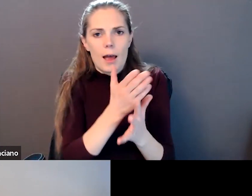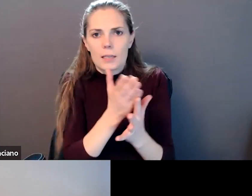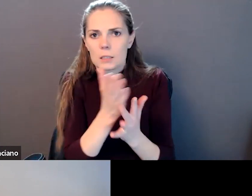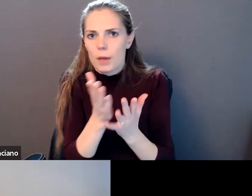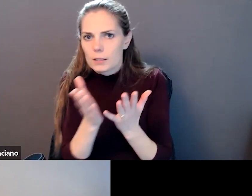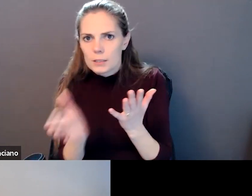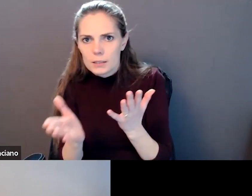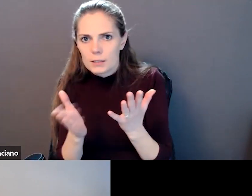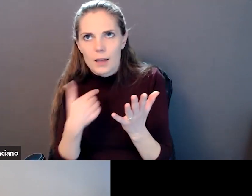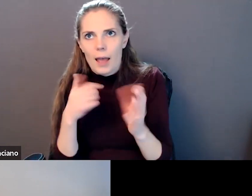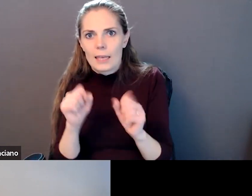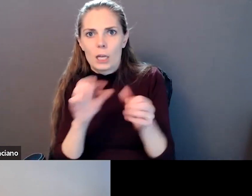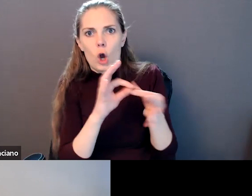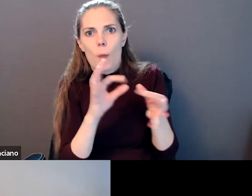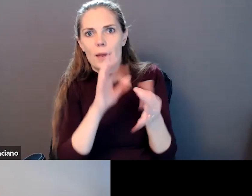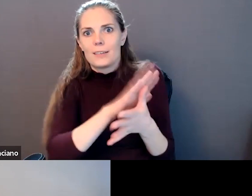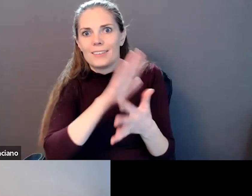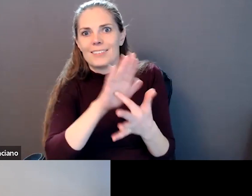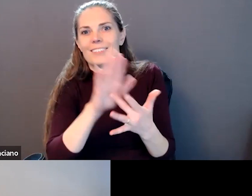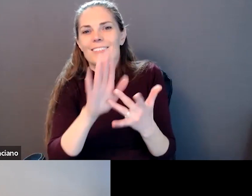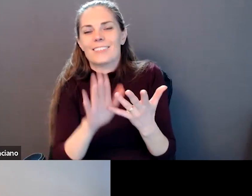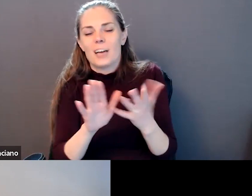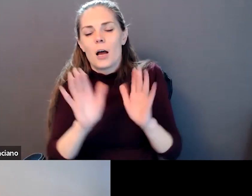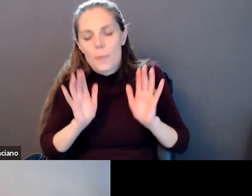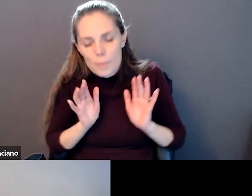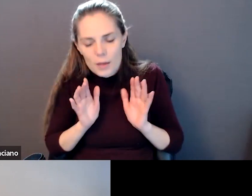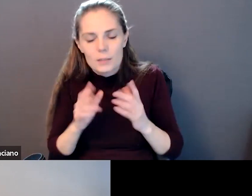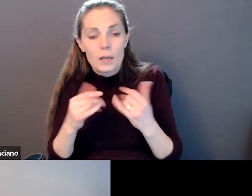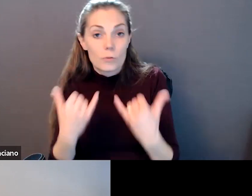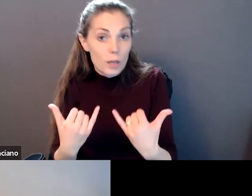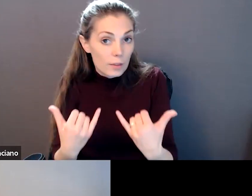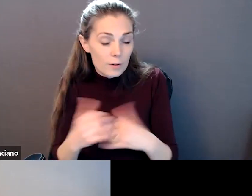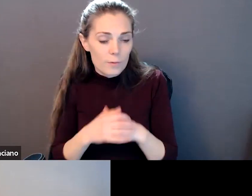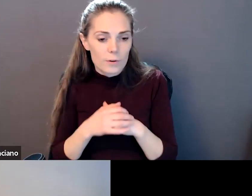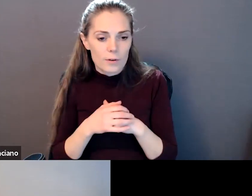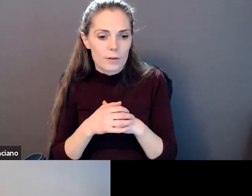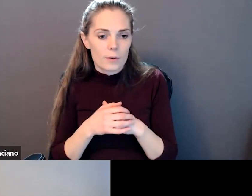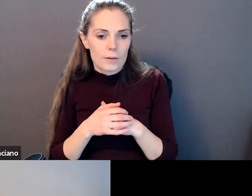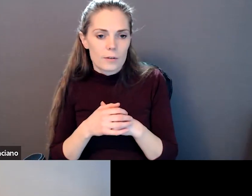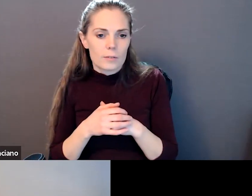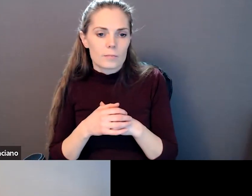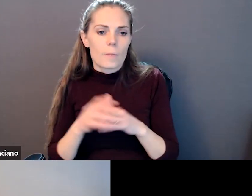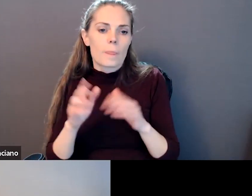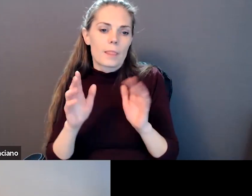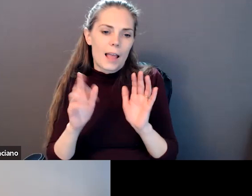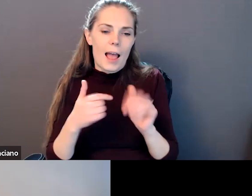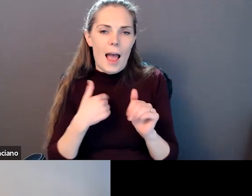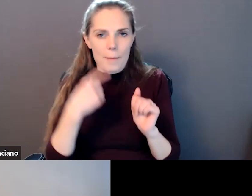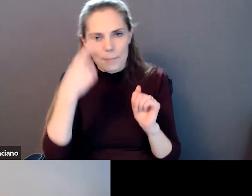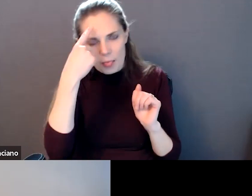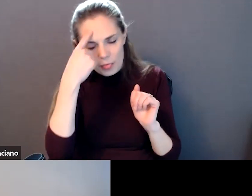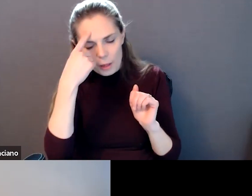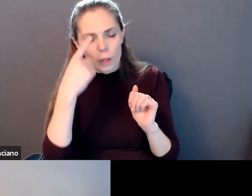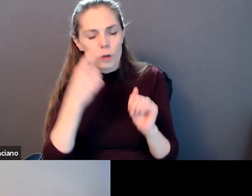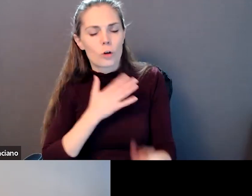could comment on, but at this time, I'm really going to go for sentimentality